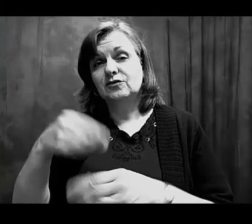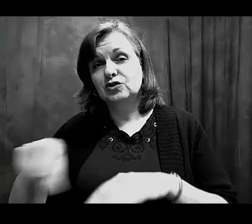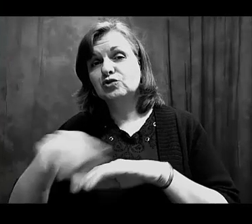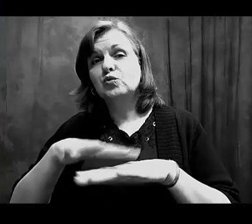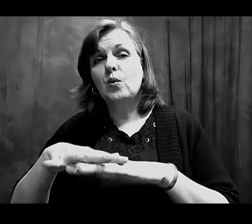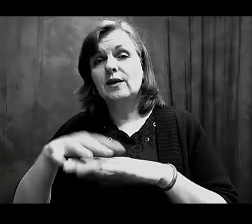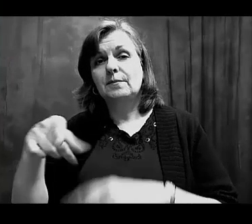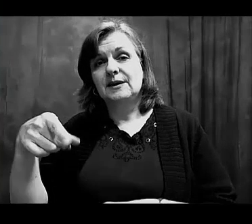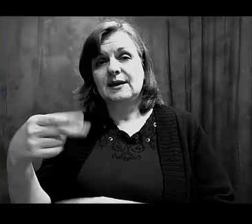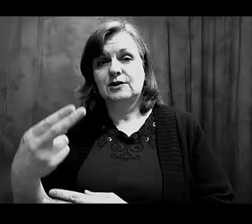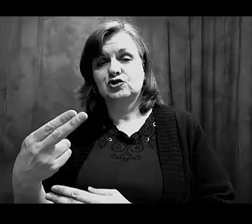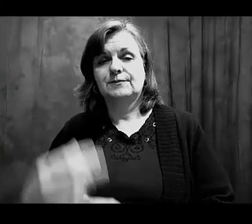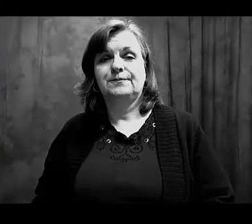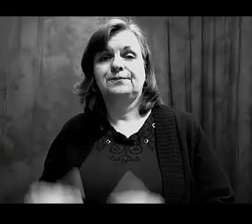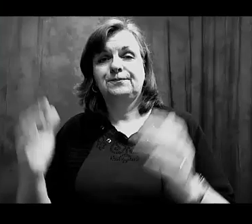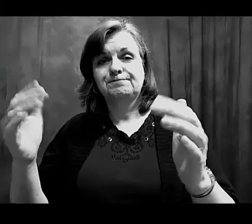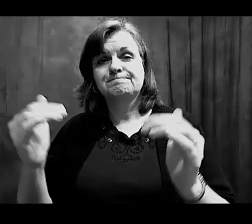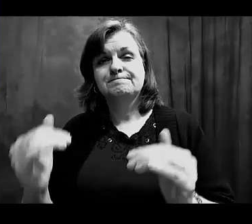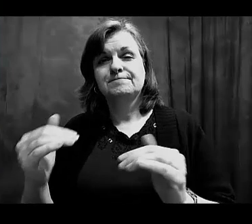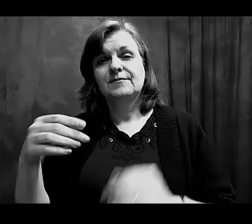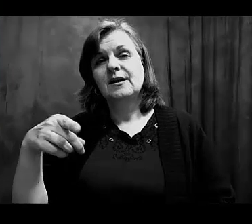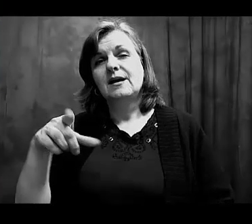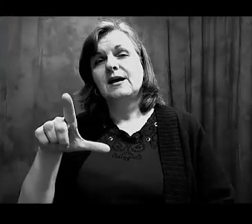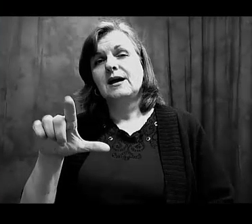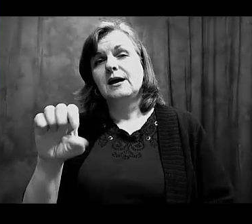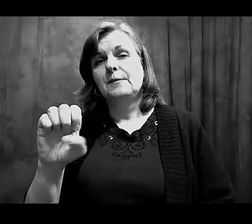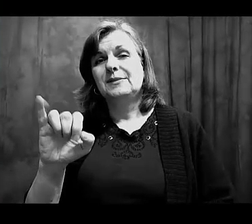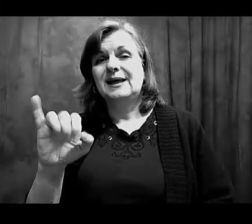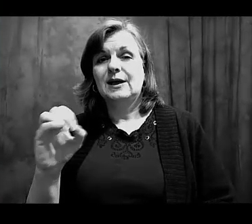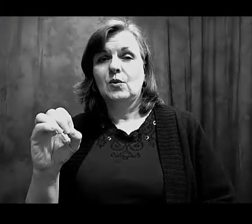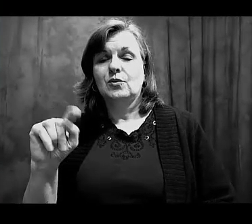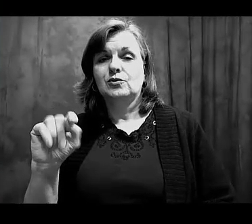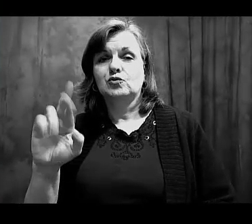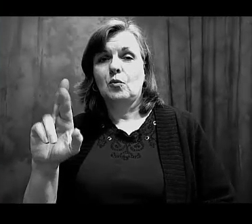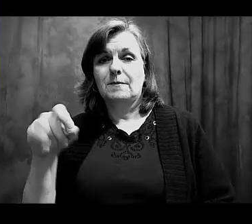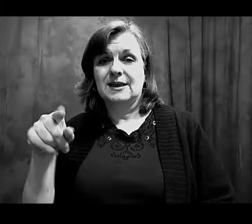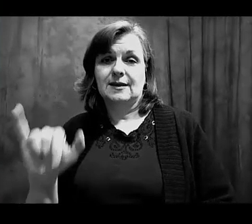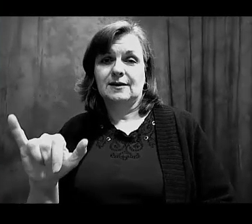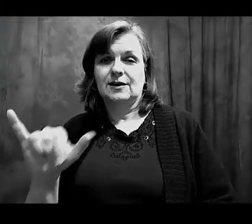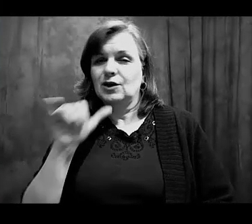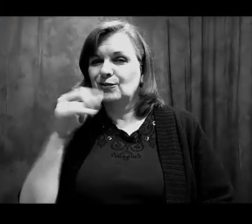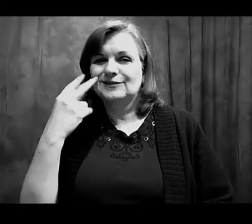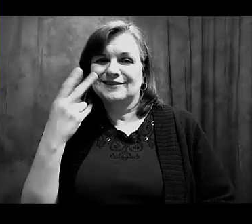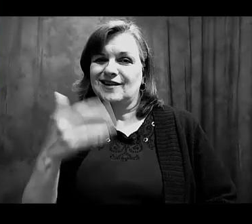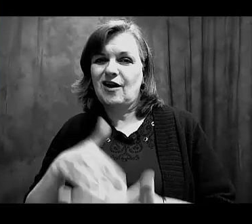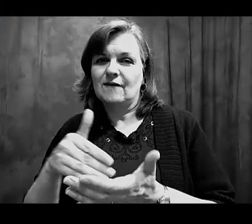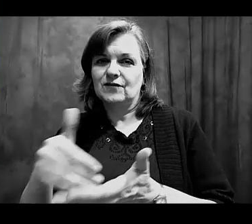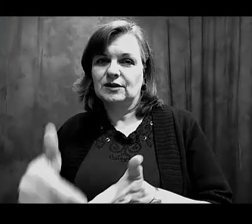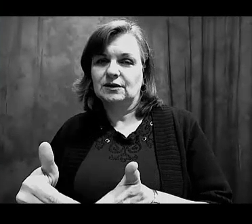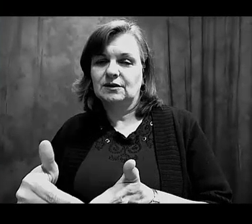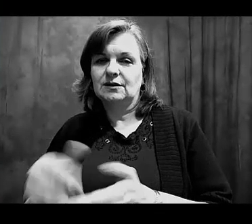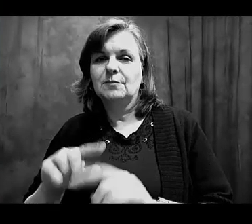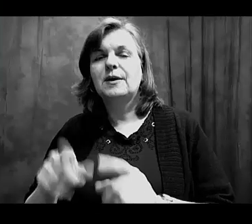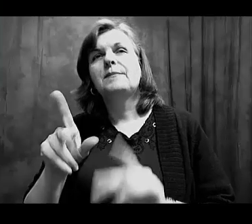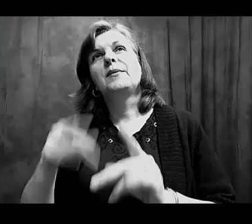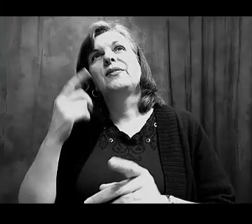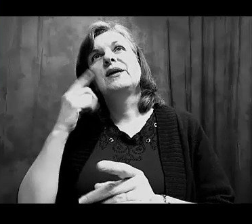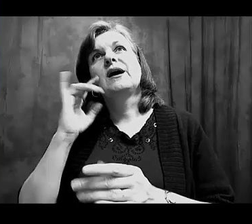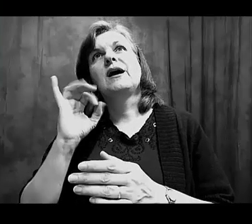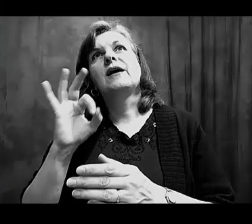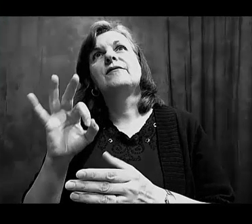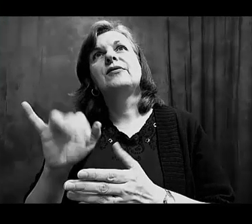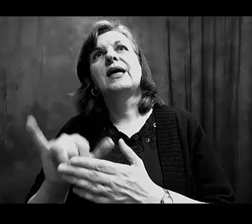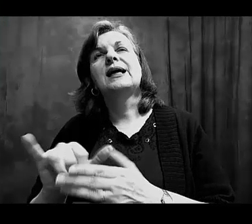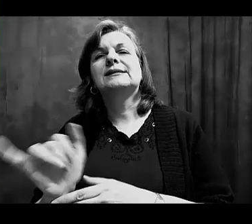Pleiotropy is one that we don't see a lot, but this is, some folks think about this as the opposite of